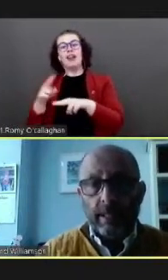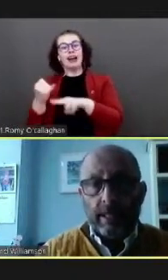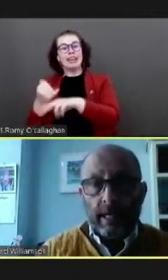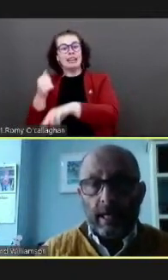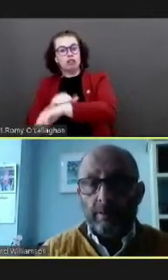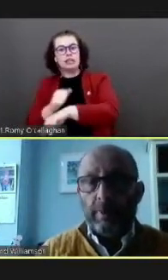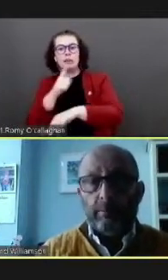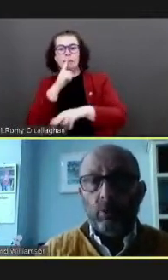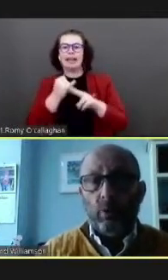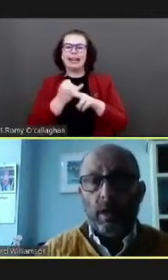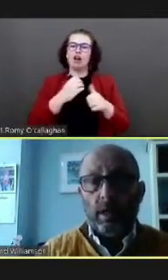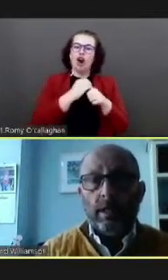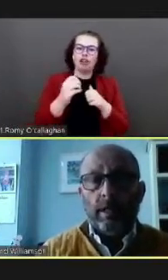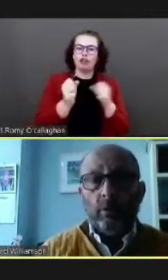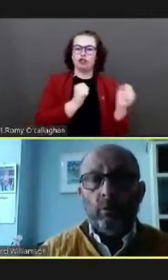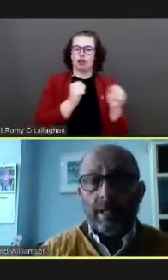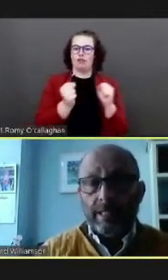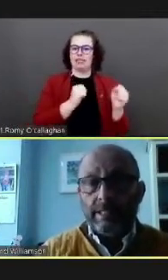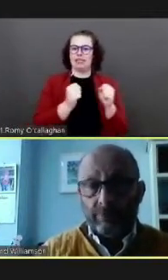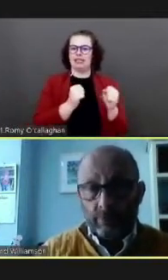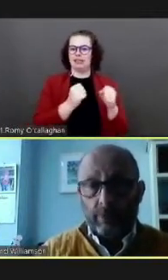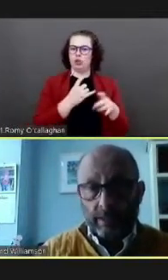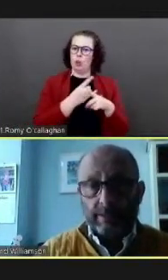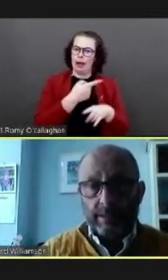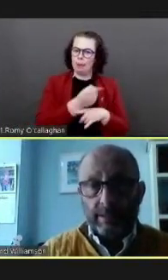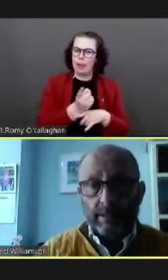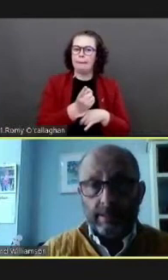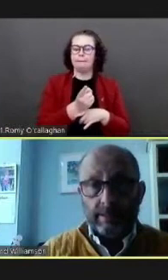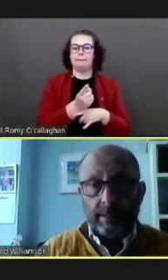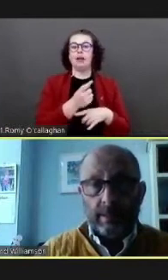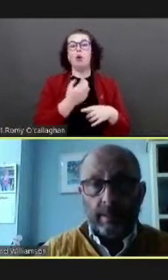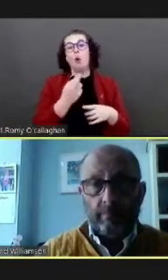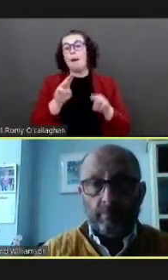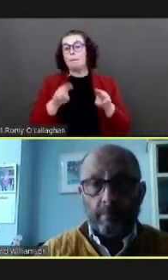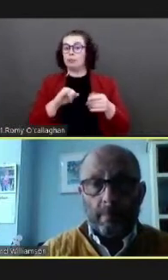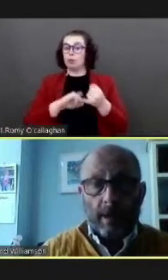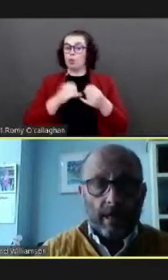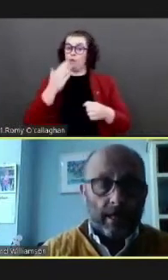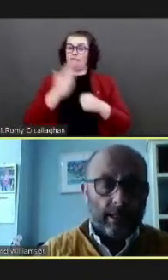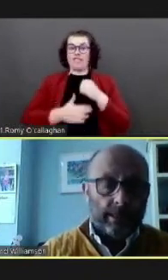custody, and people who are released from custody.